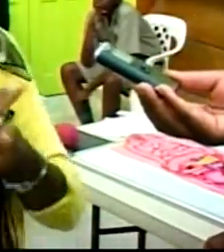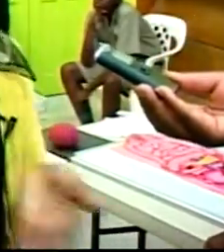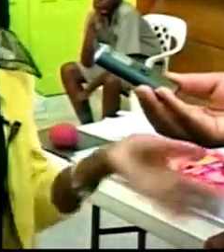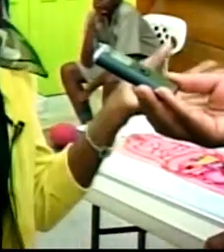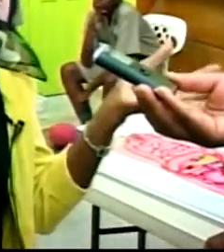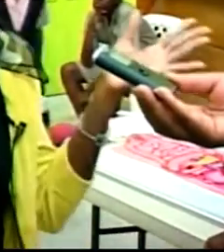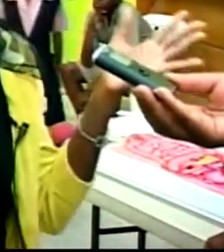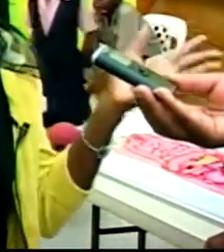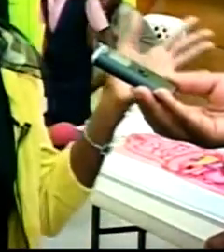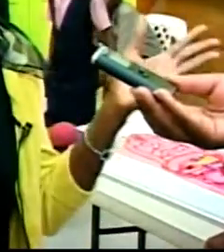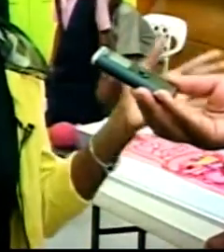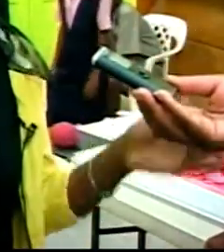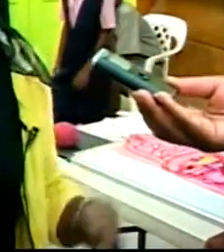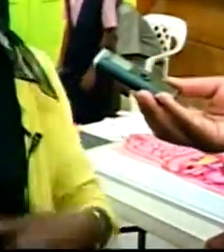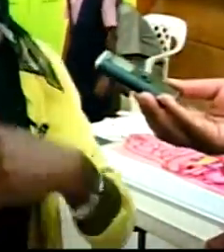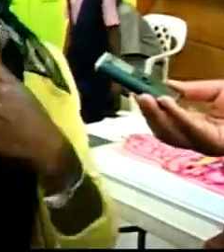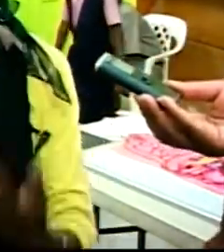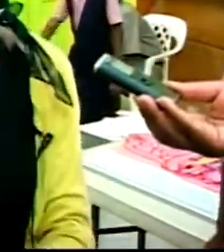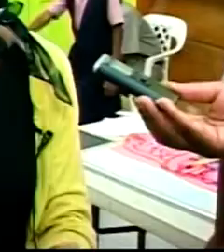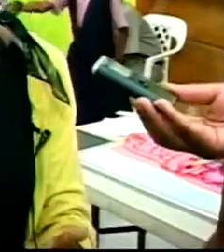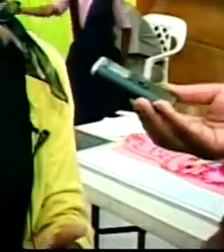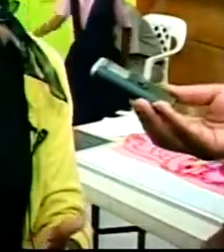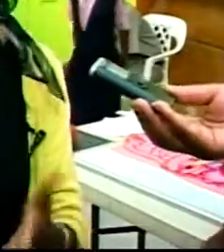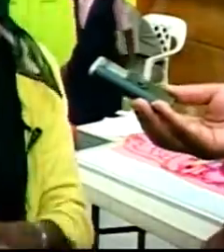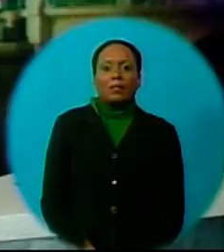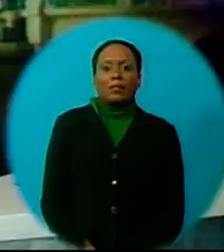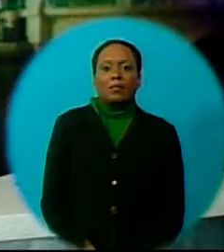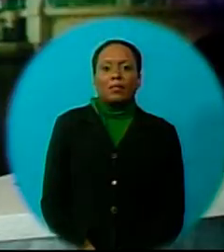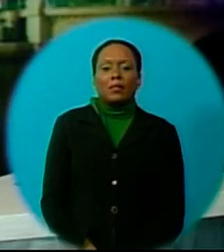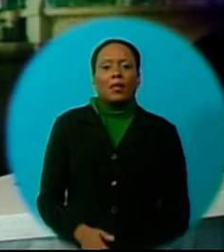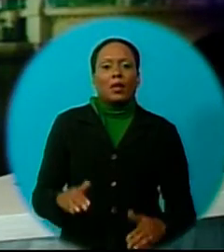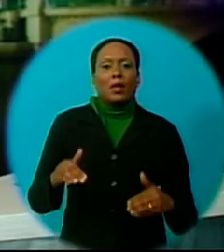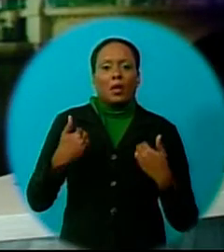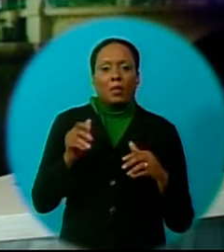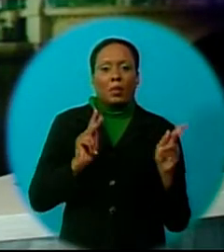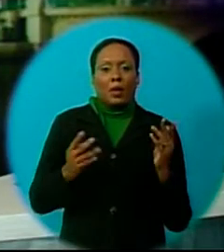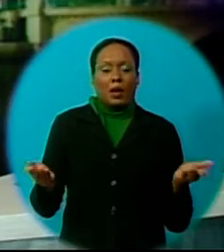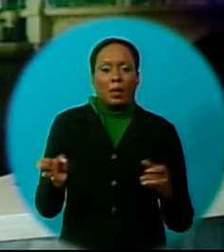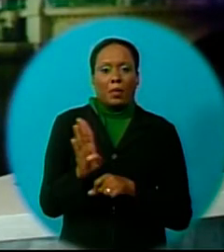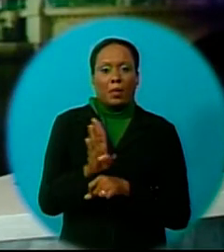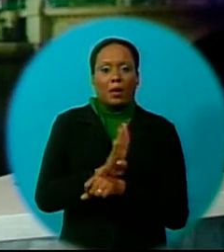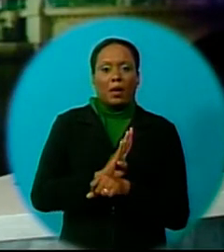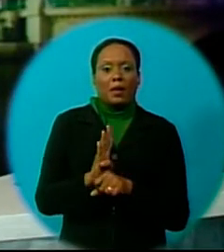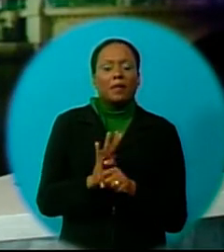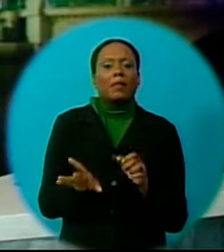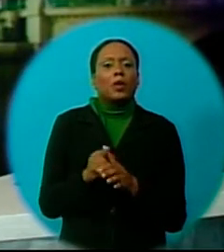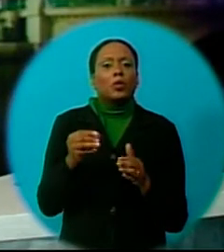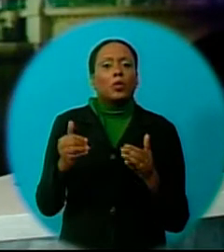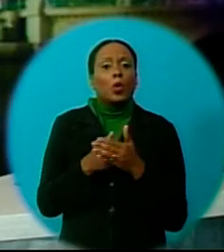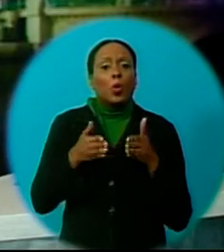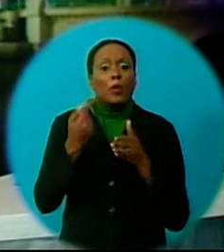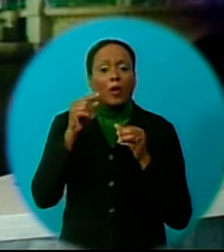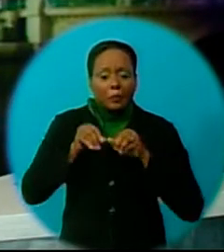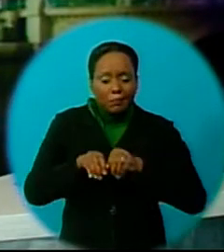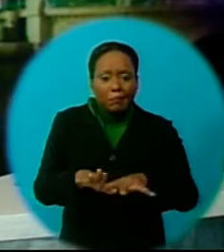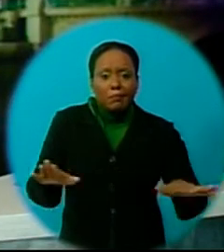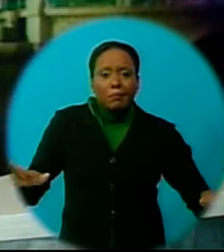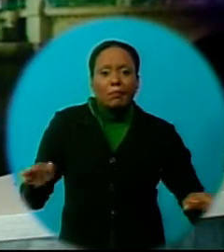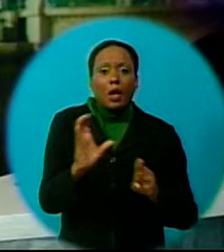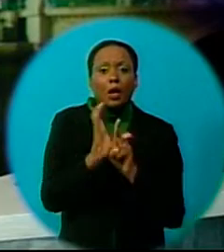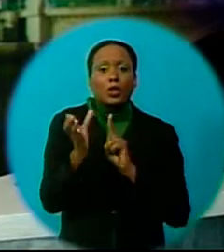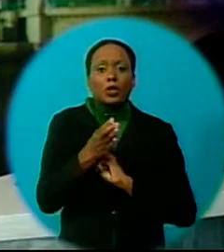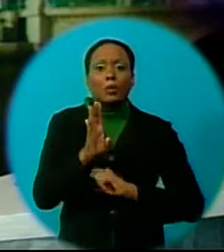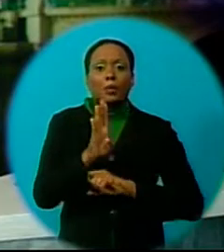job is pretty much almost half done, as long as they make those right choices. Young people in Barbados have found a new way to